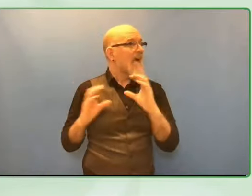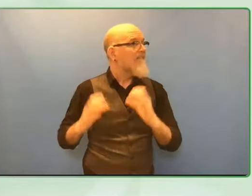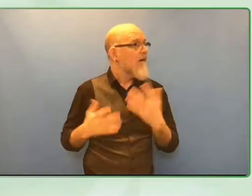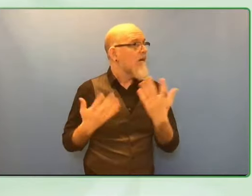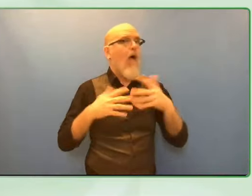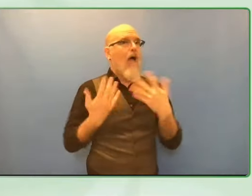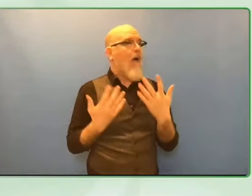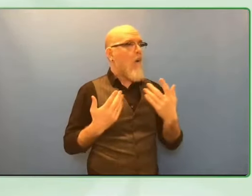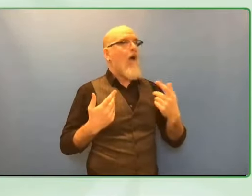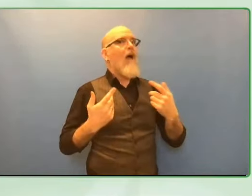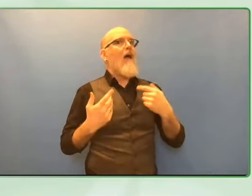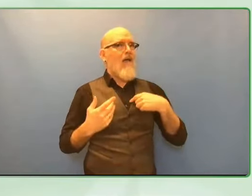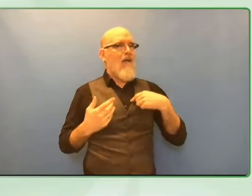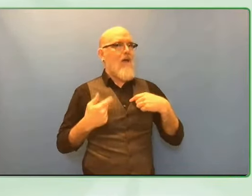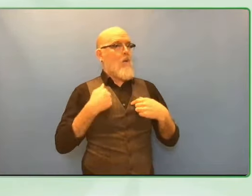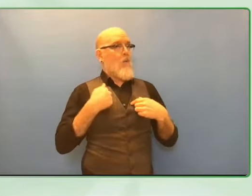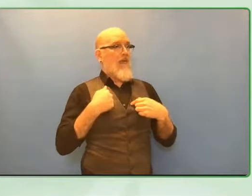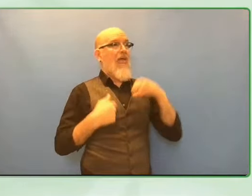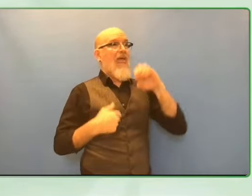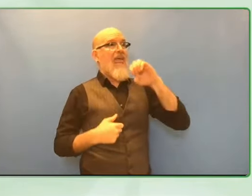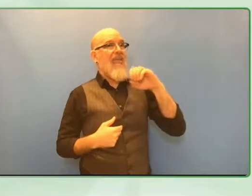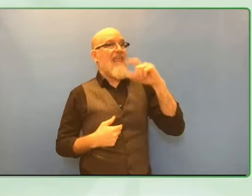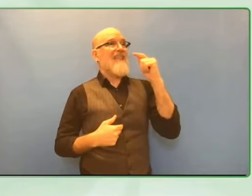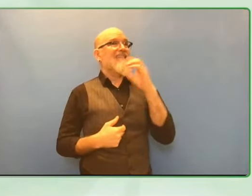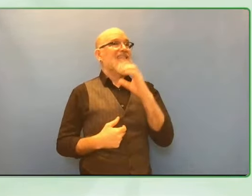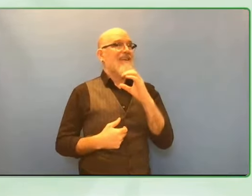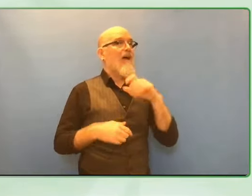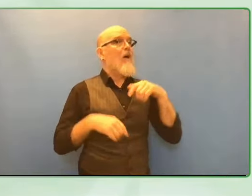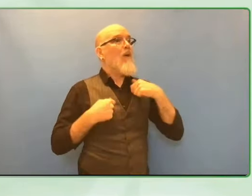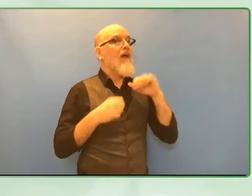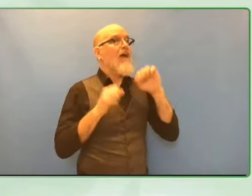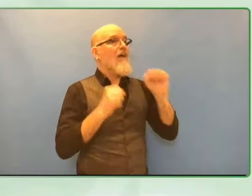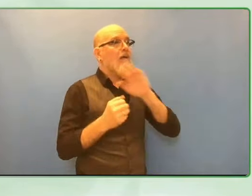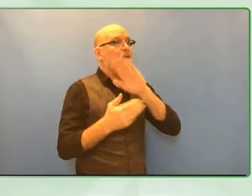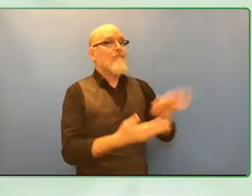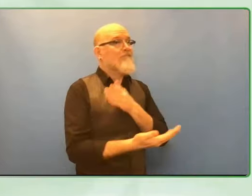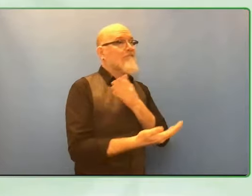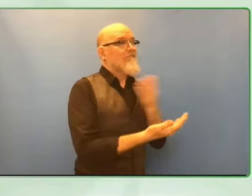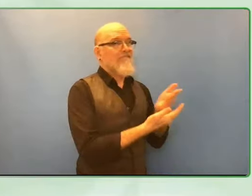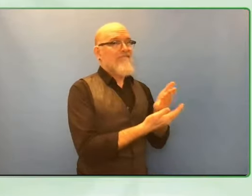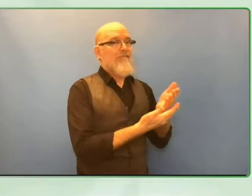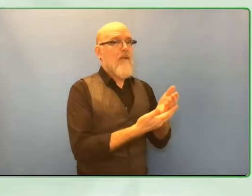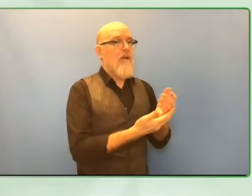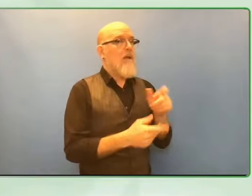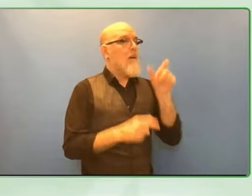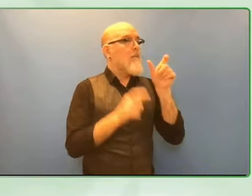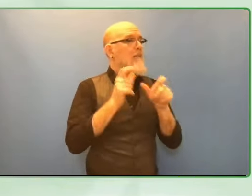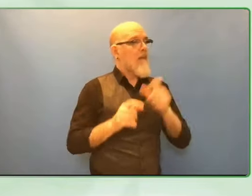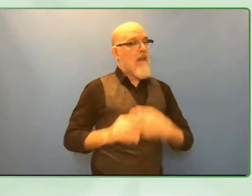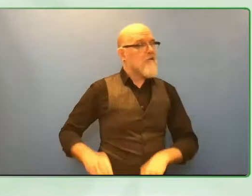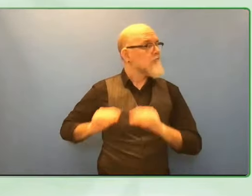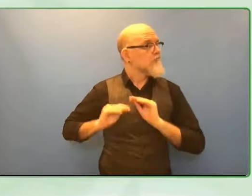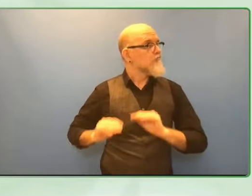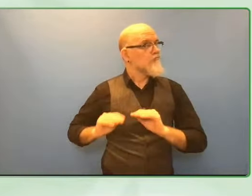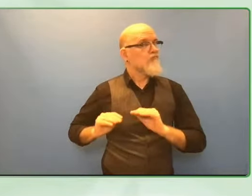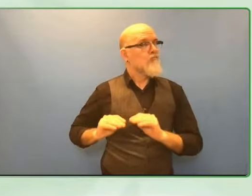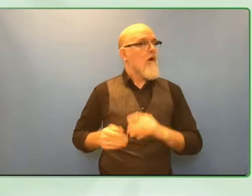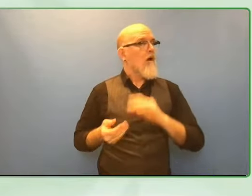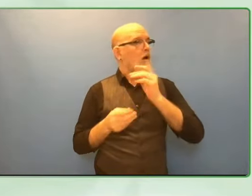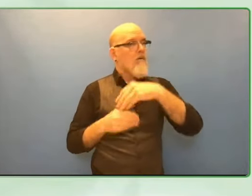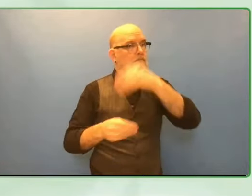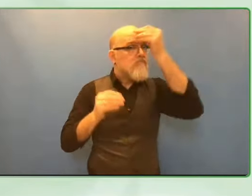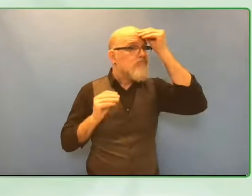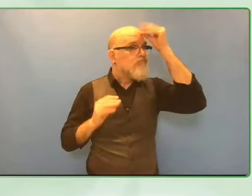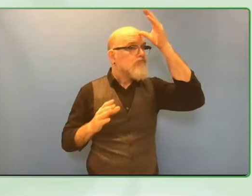this shortage of IT professional, but it's also an approach to improve the employment